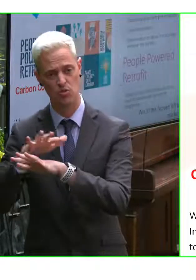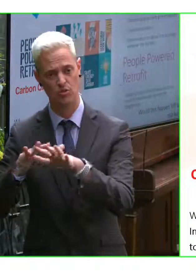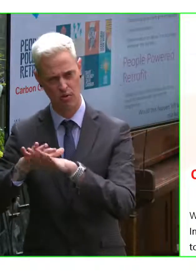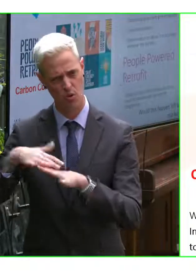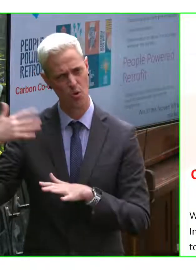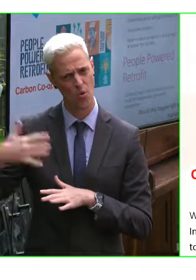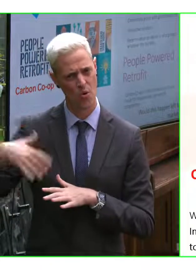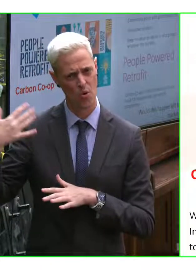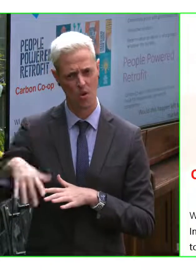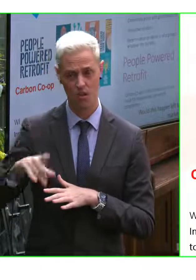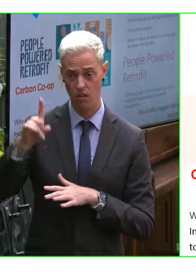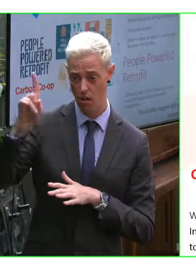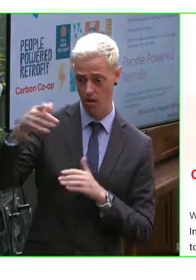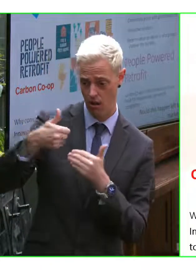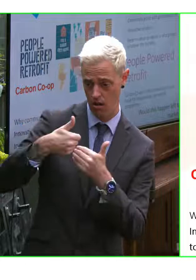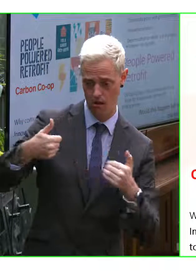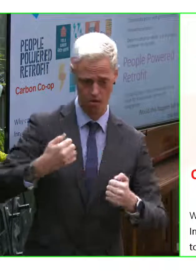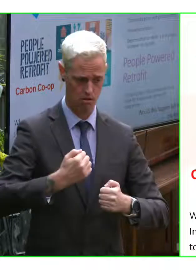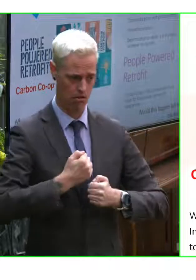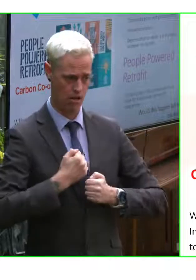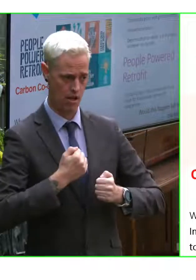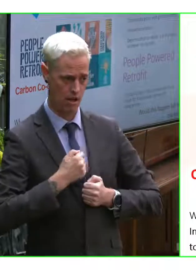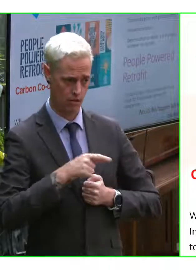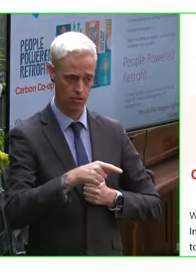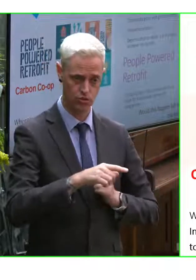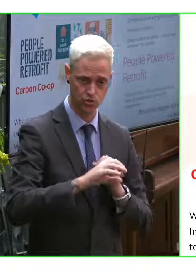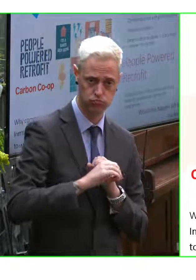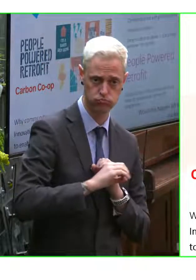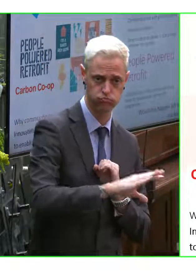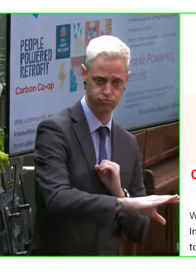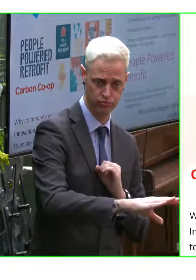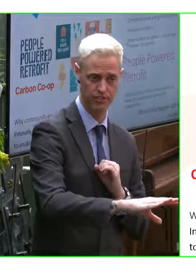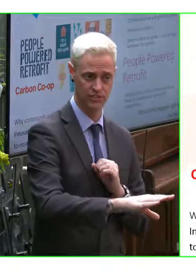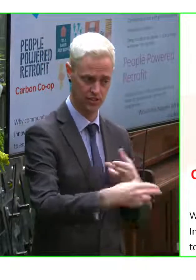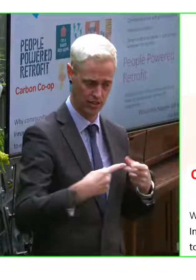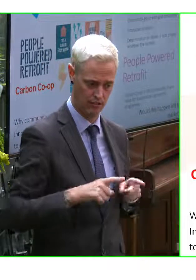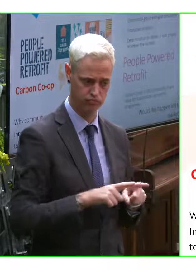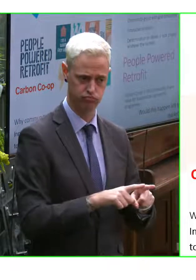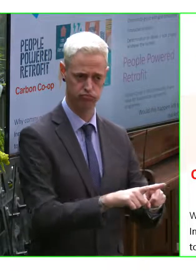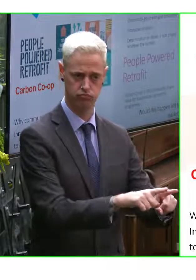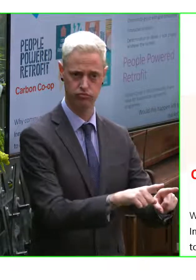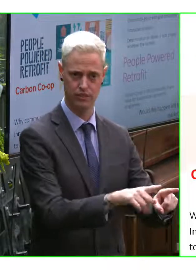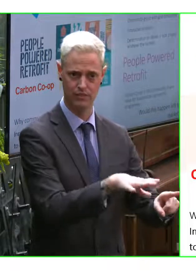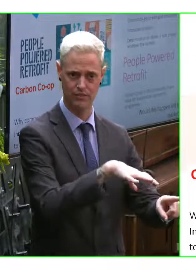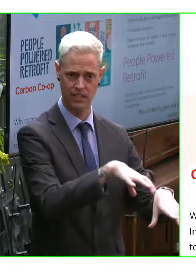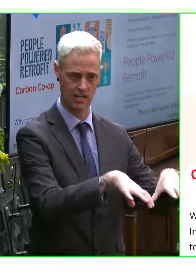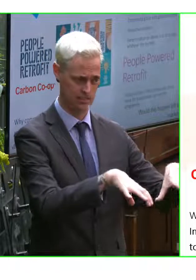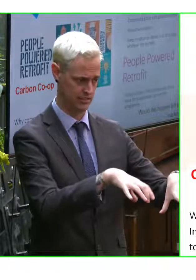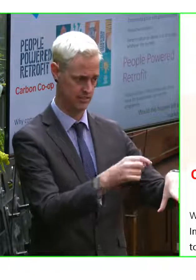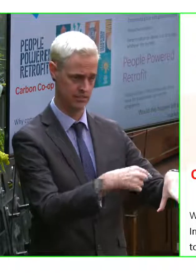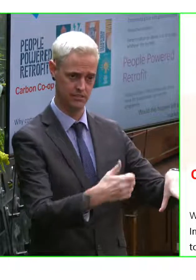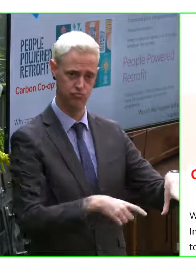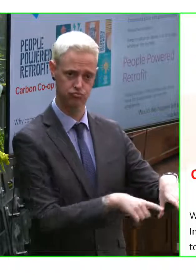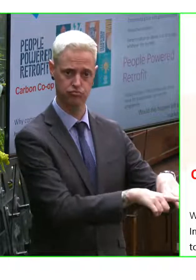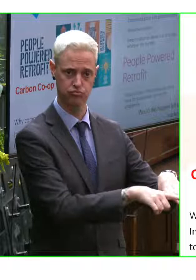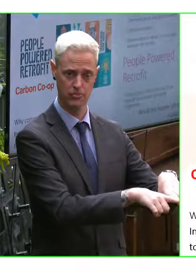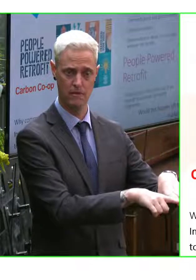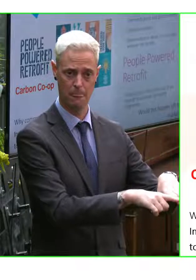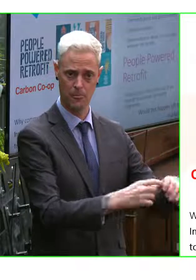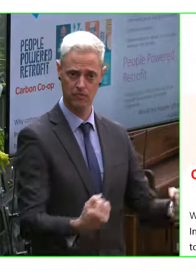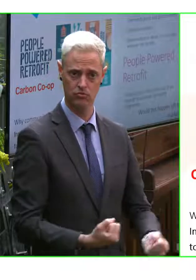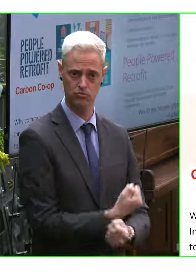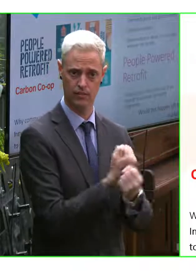we put this electricity into the third rail traction system that runs alongside our site? And so the Riding Sunbeams project was